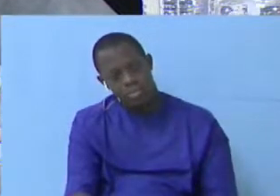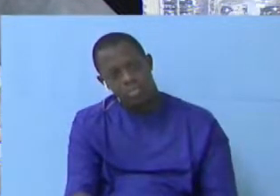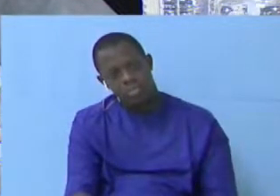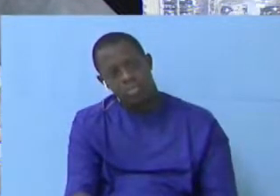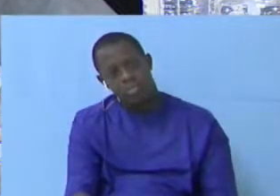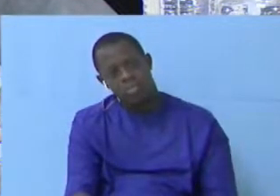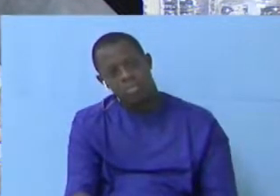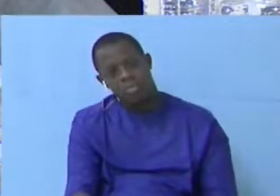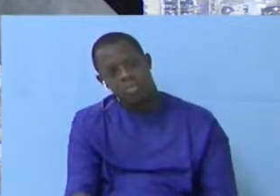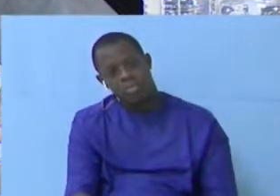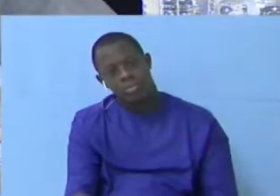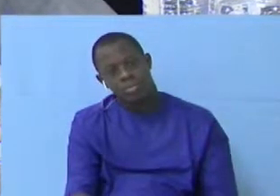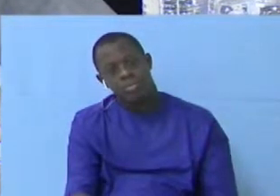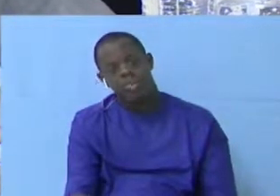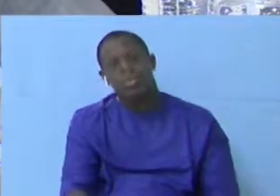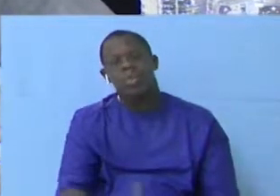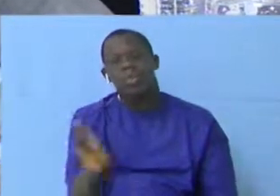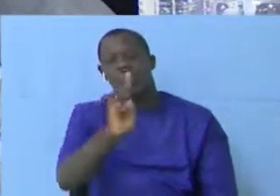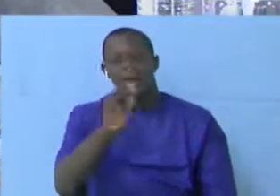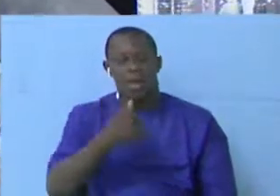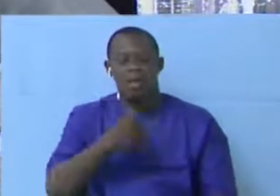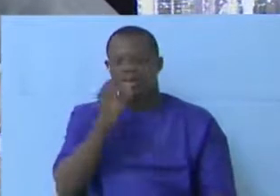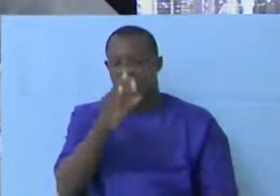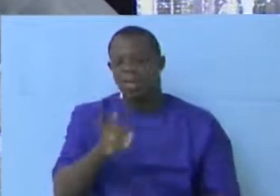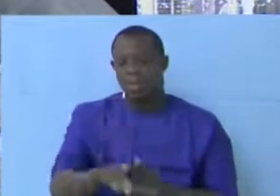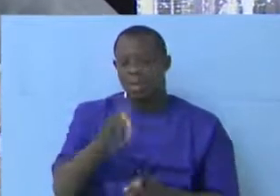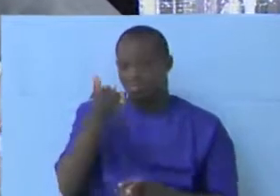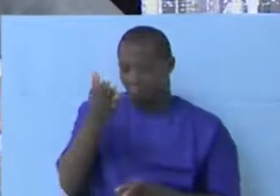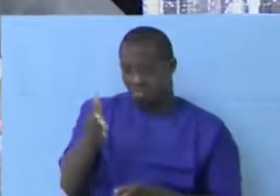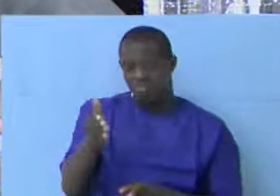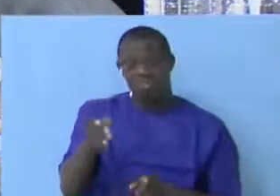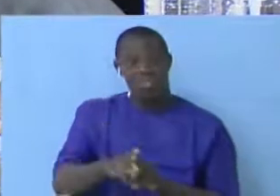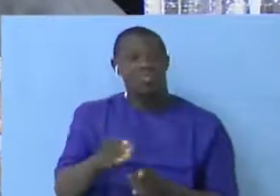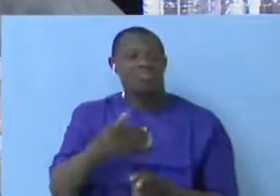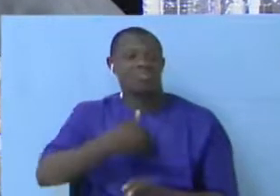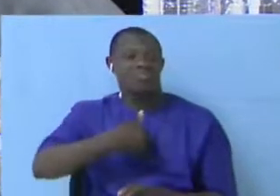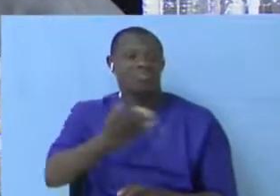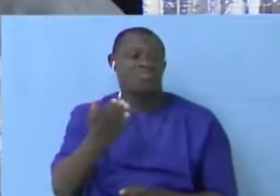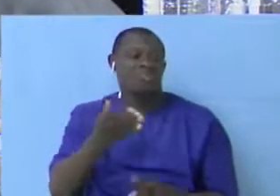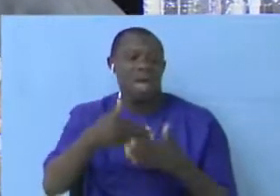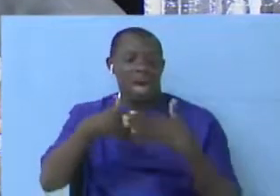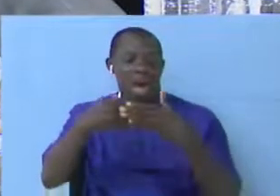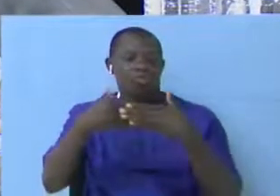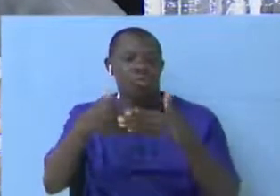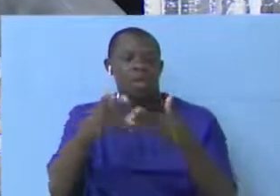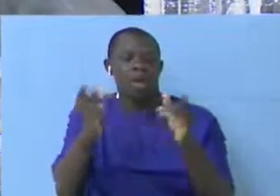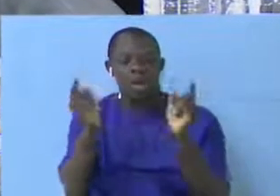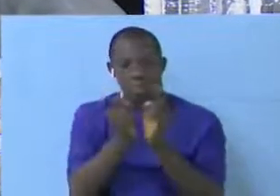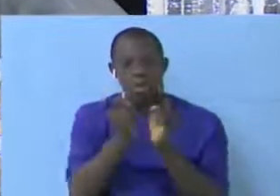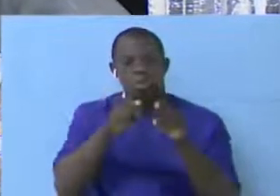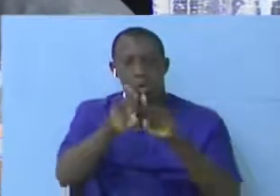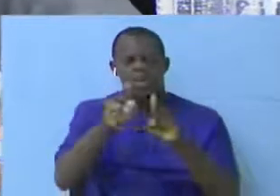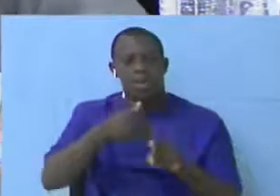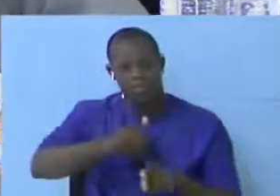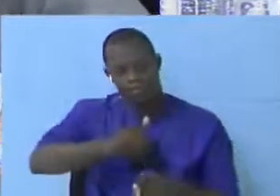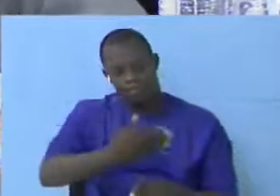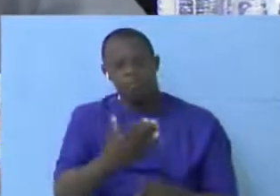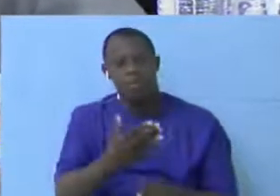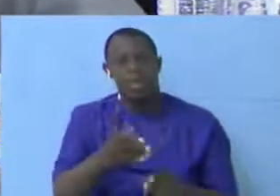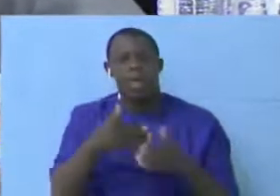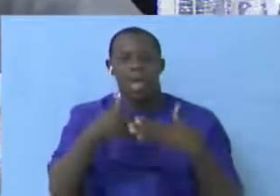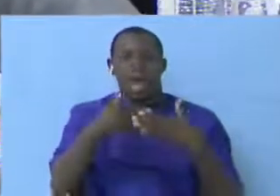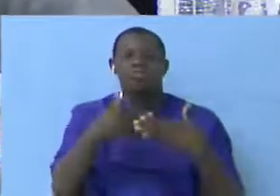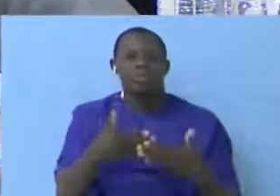what I said was here was a barbaric action met with a barbaric action. All my